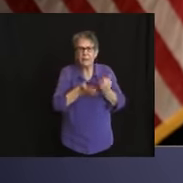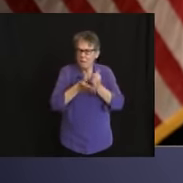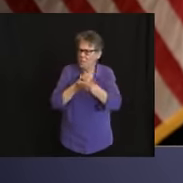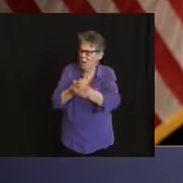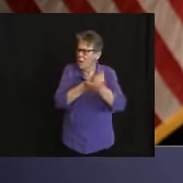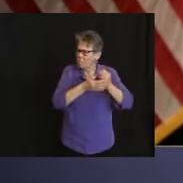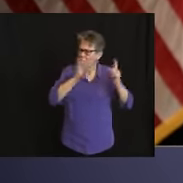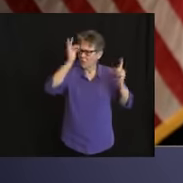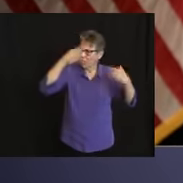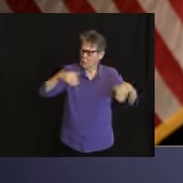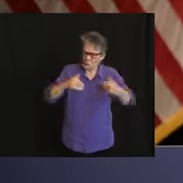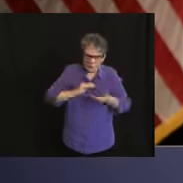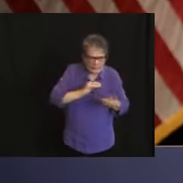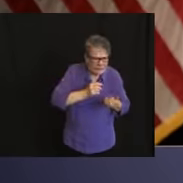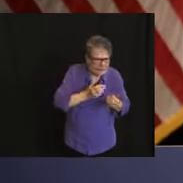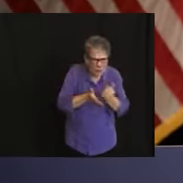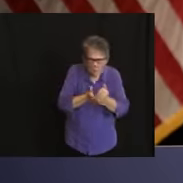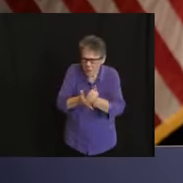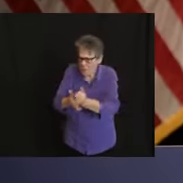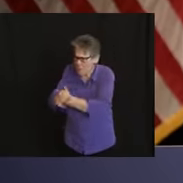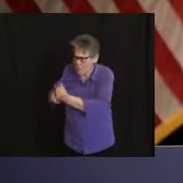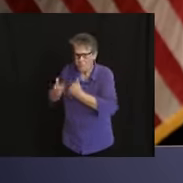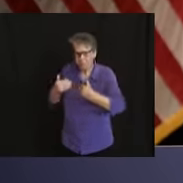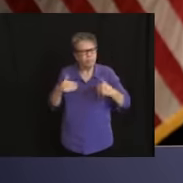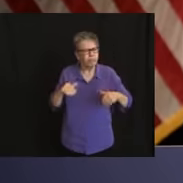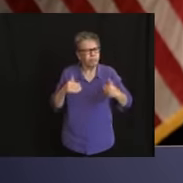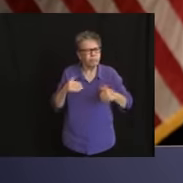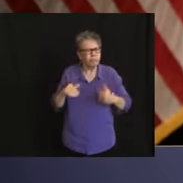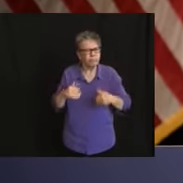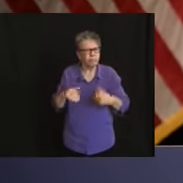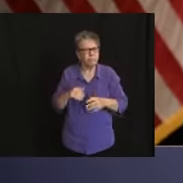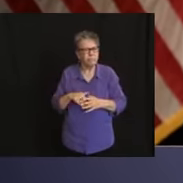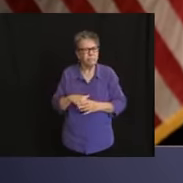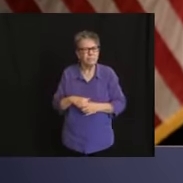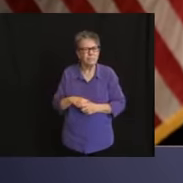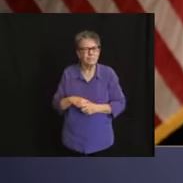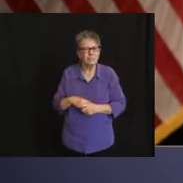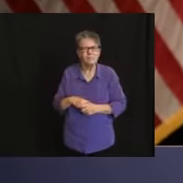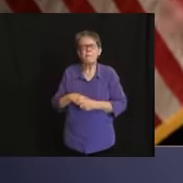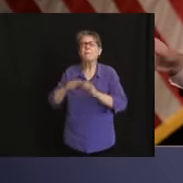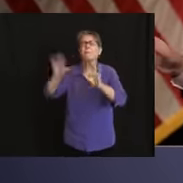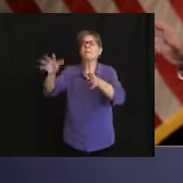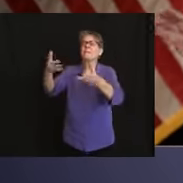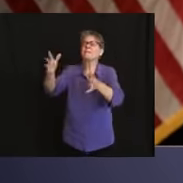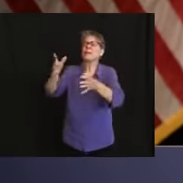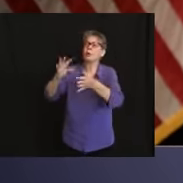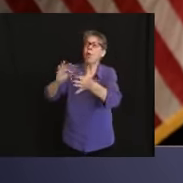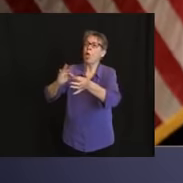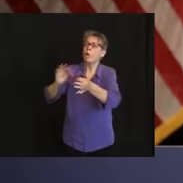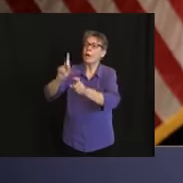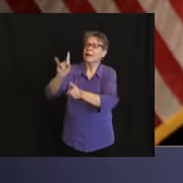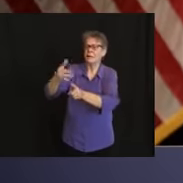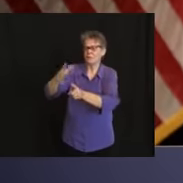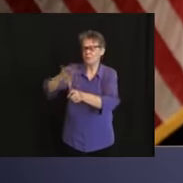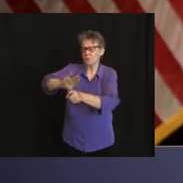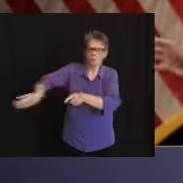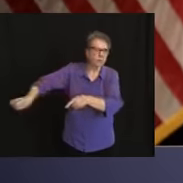non-McConnell-related stuff, Judy or Christina, the FEMA sites and or Pat, spikes in the future,